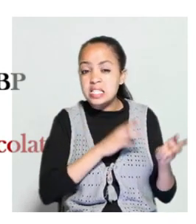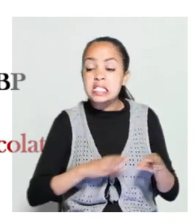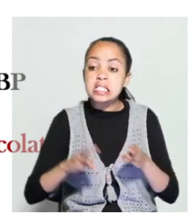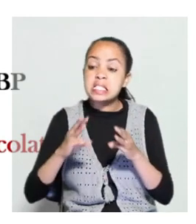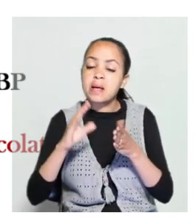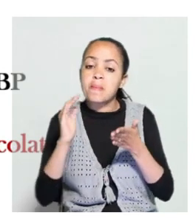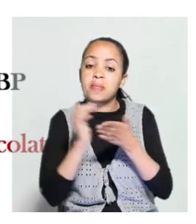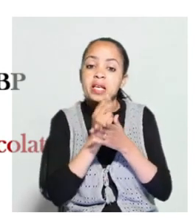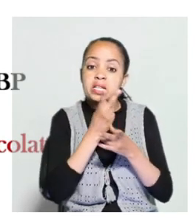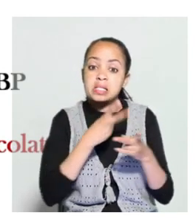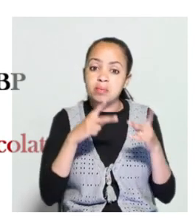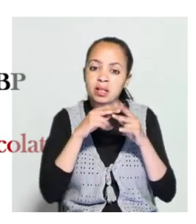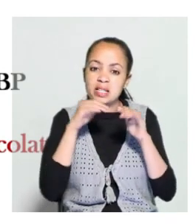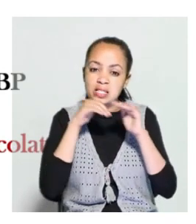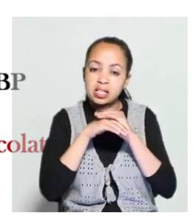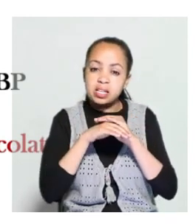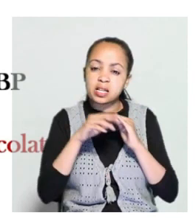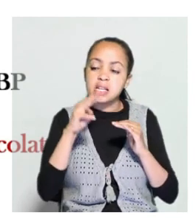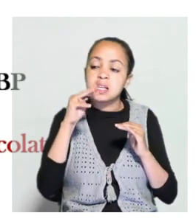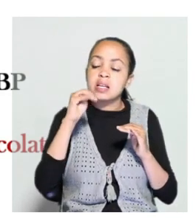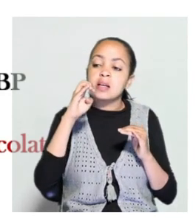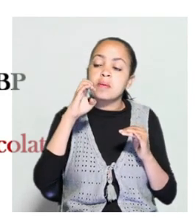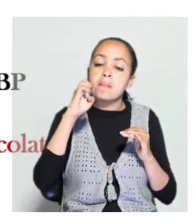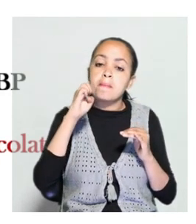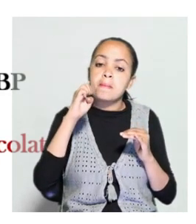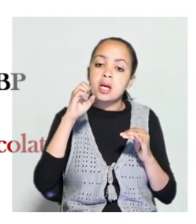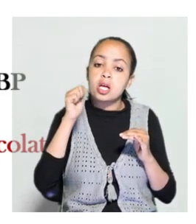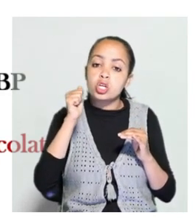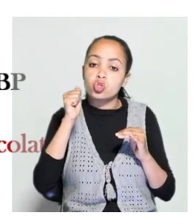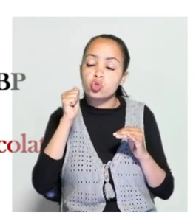takes place in mesophyll cell.